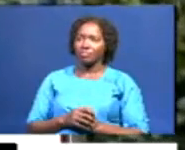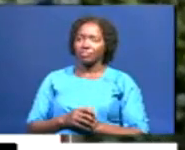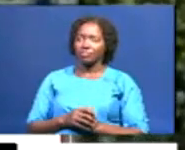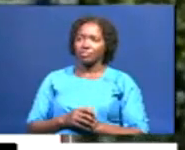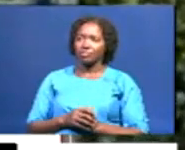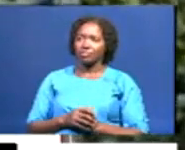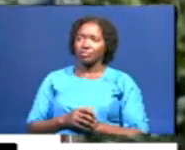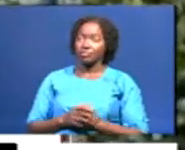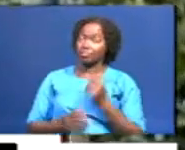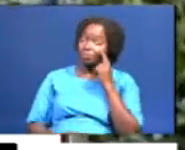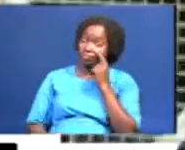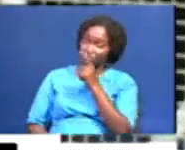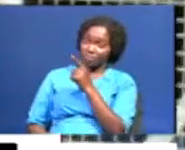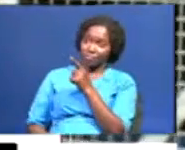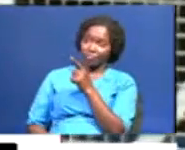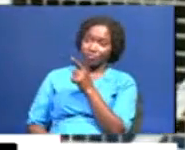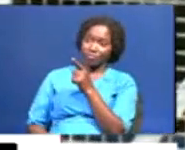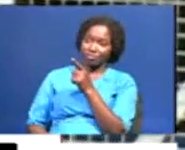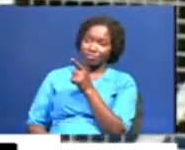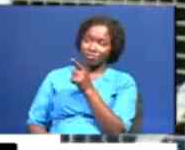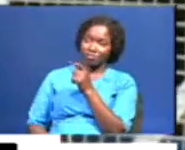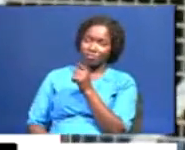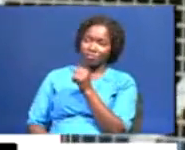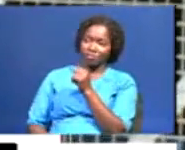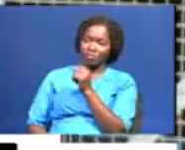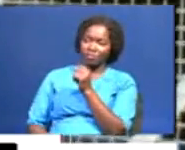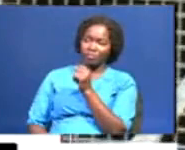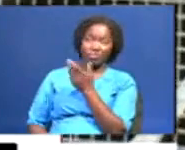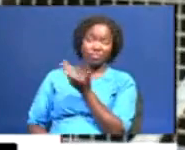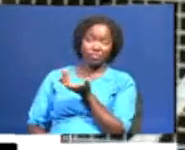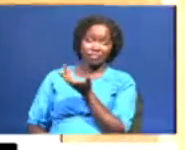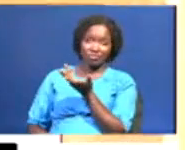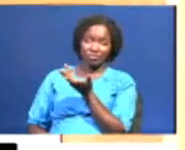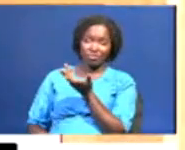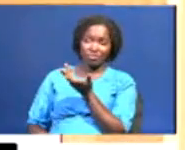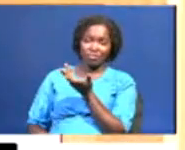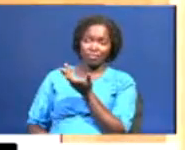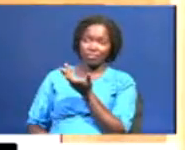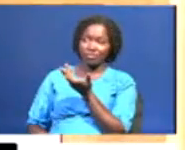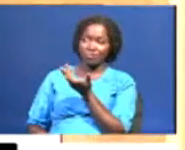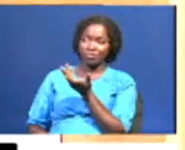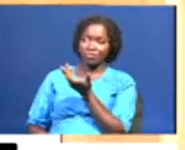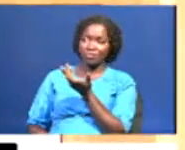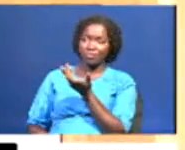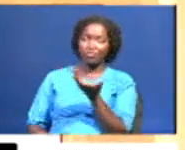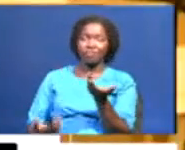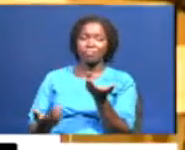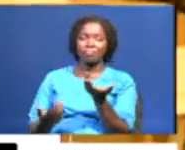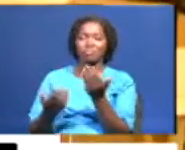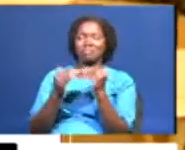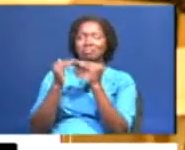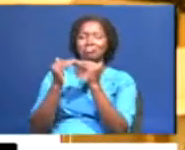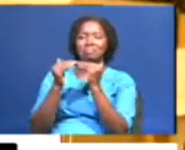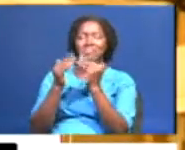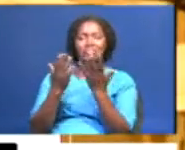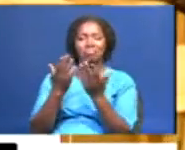This is the Kihara Level 4 Hospital, deserted with doors remaining closed. It allegedly has limited human capital